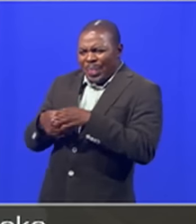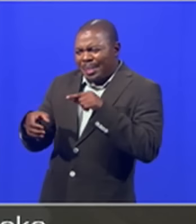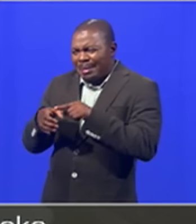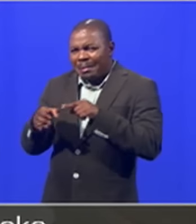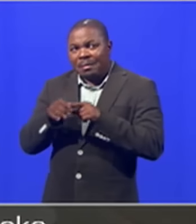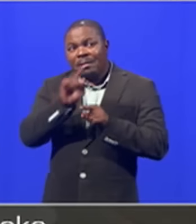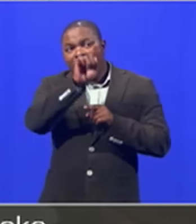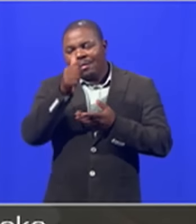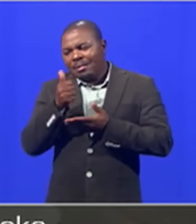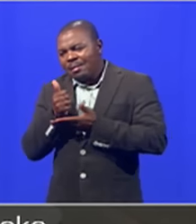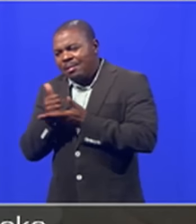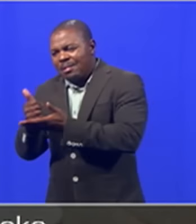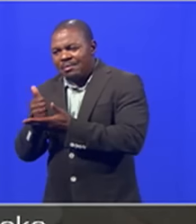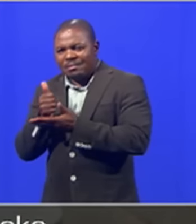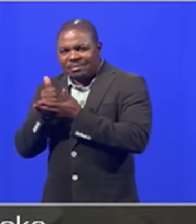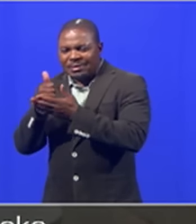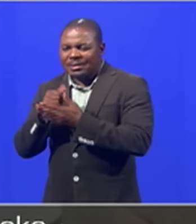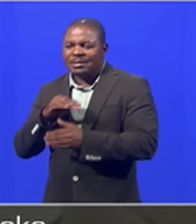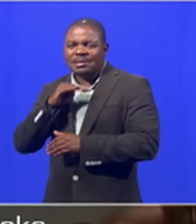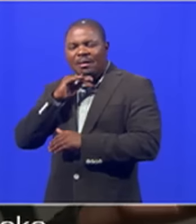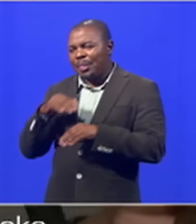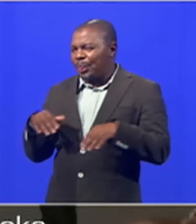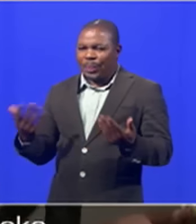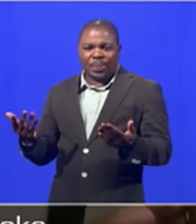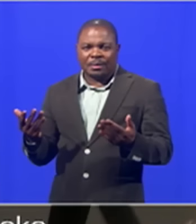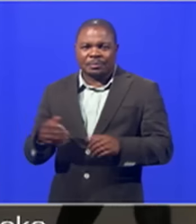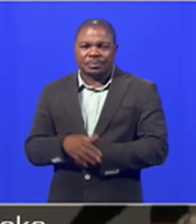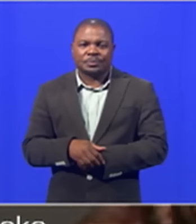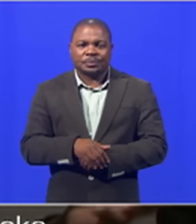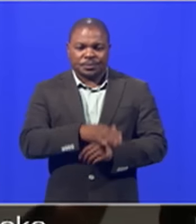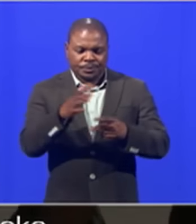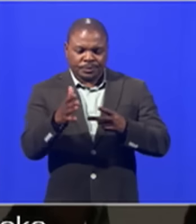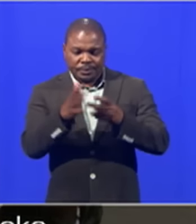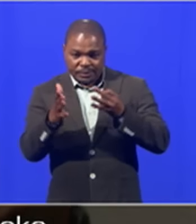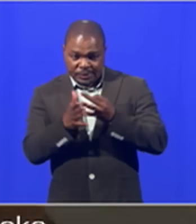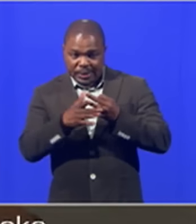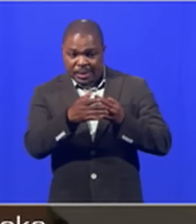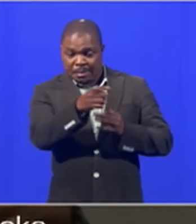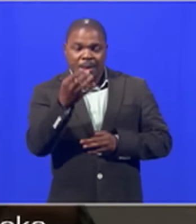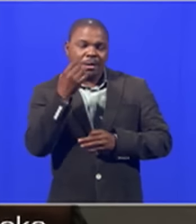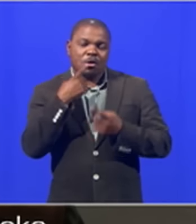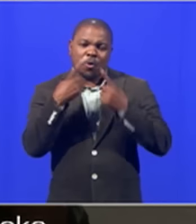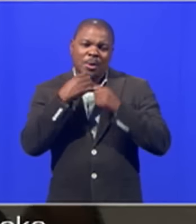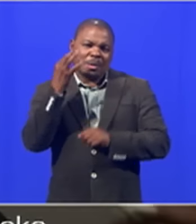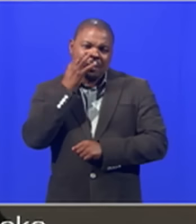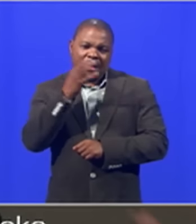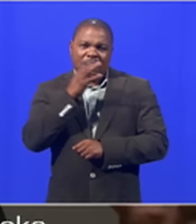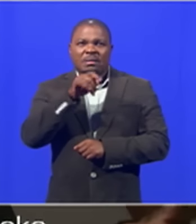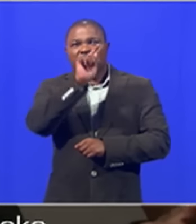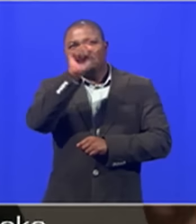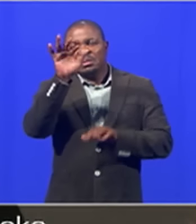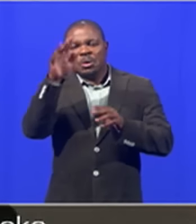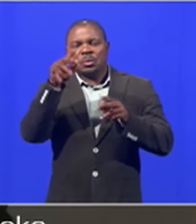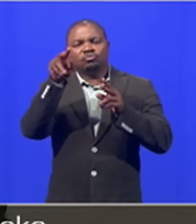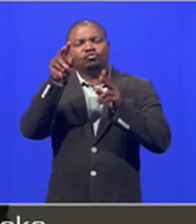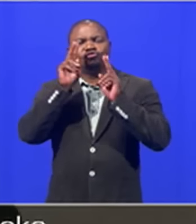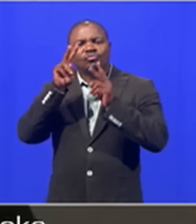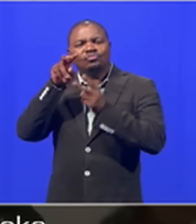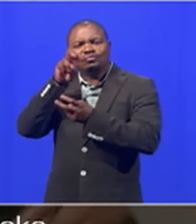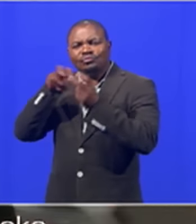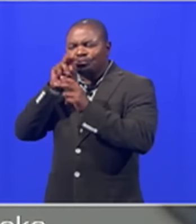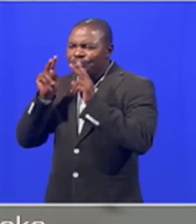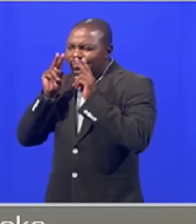ga ba fe nako eo ba itlhokang ba lla le gore bajana la ga ba bone se ga ba bone